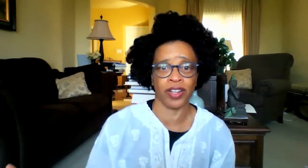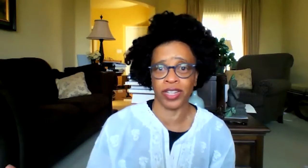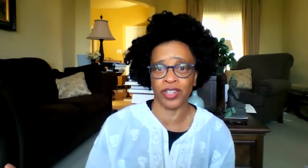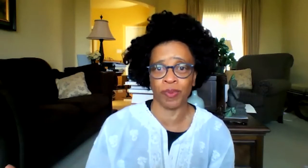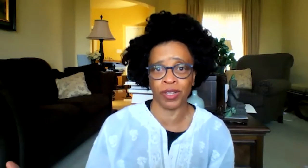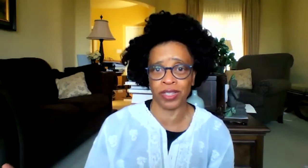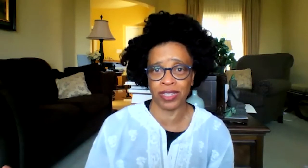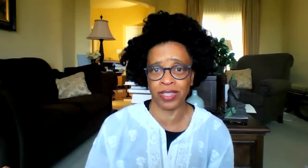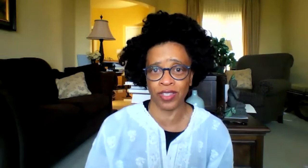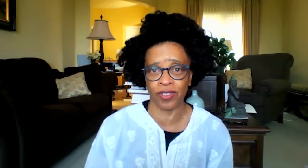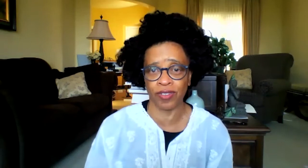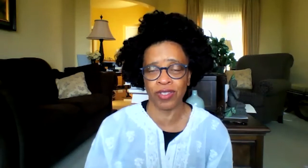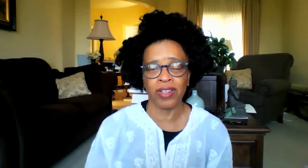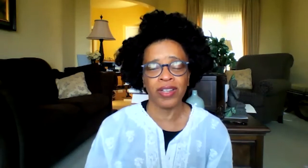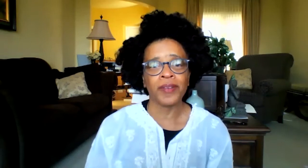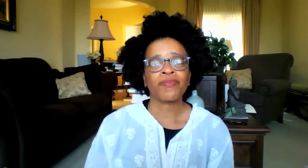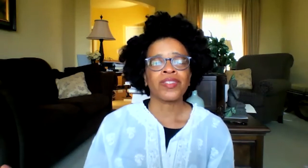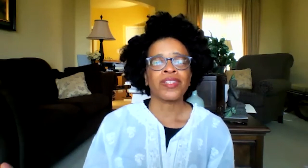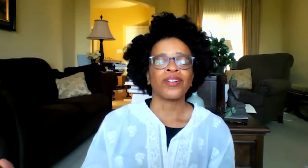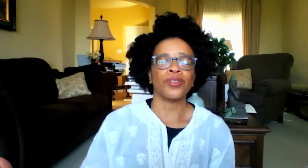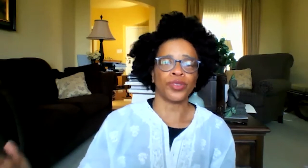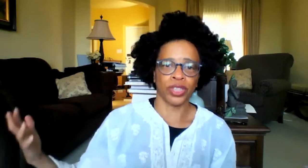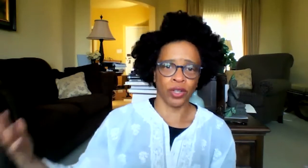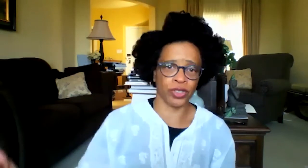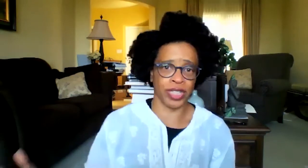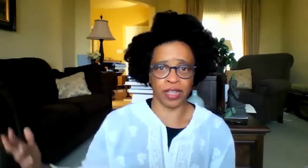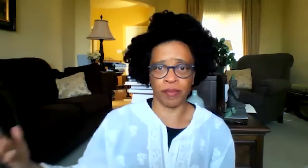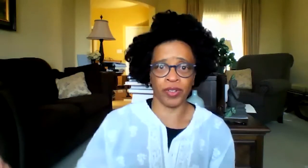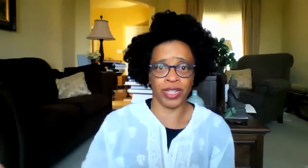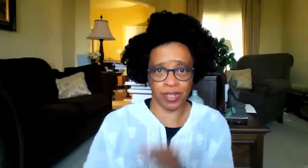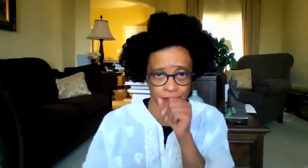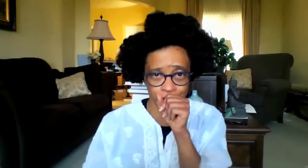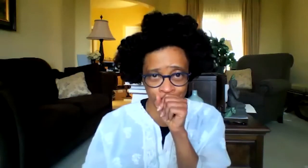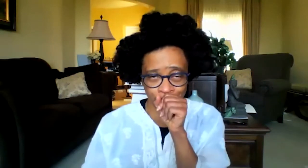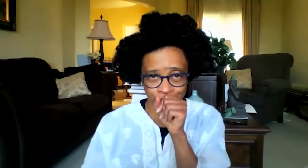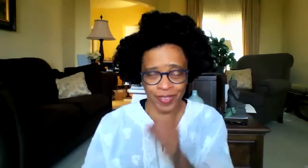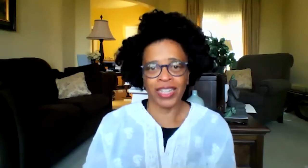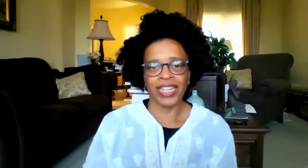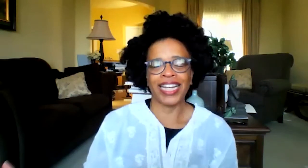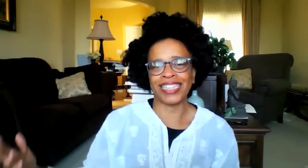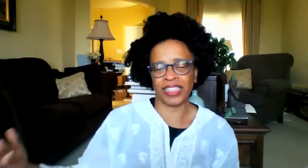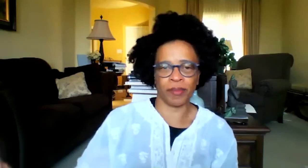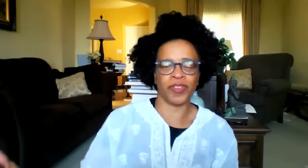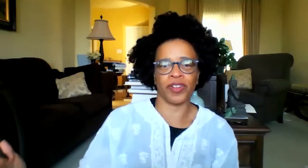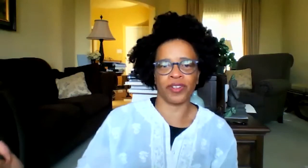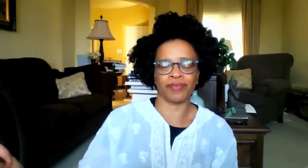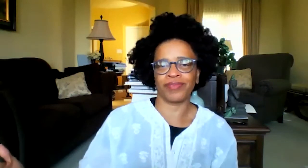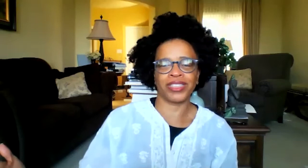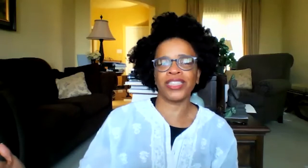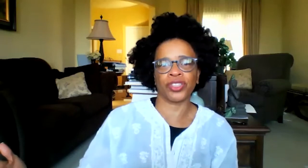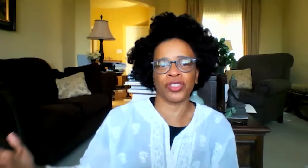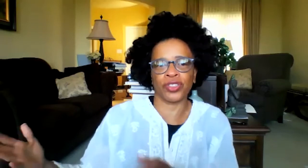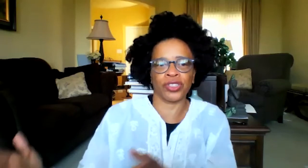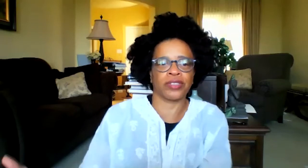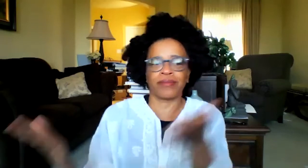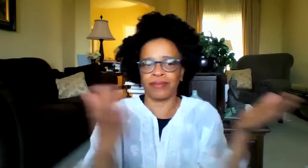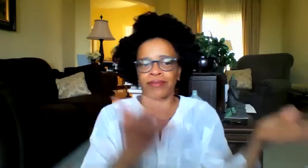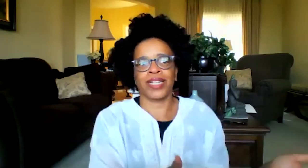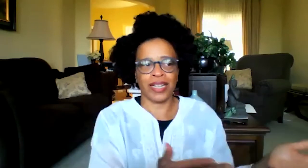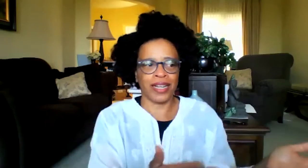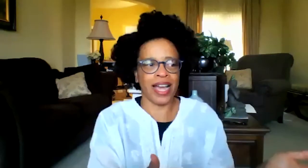Asian heritage brothers and sisters, whose cultures and communities and some of their